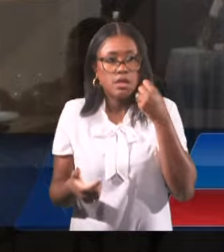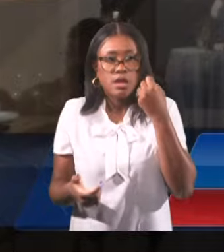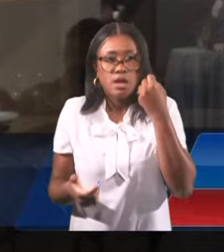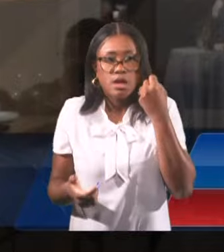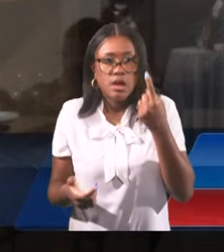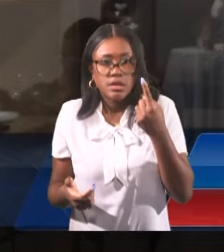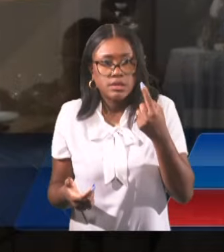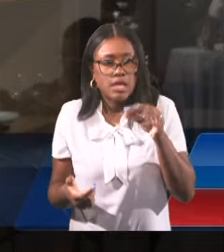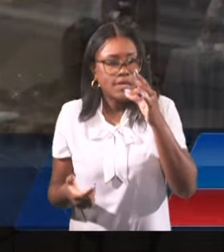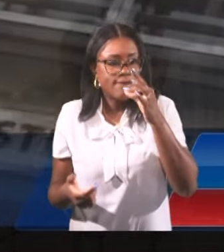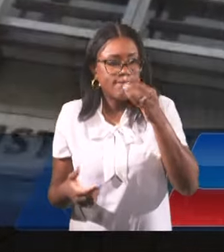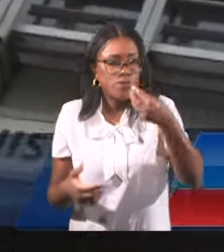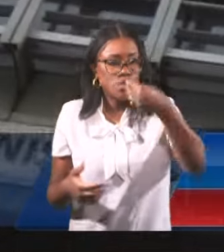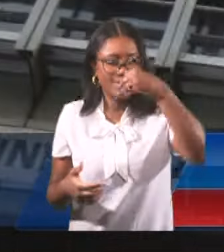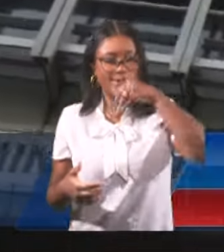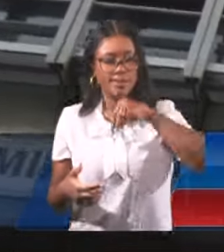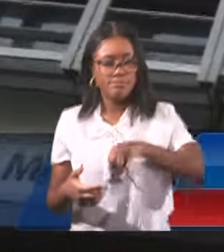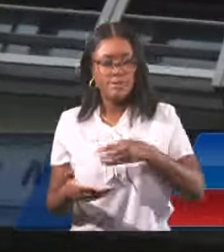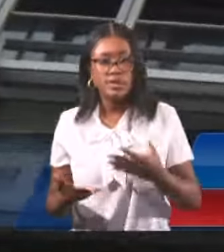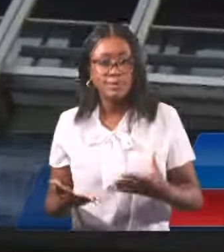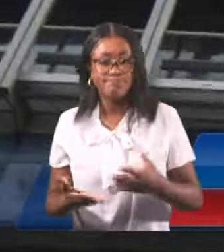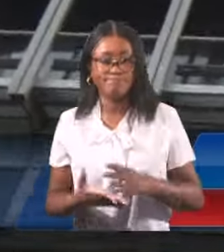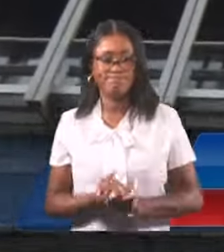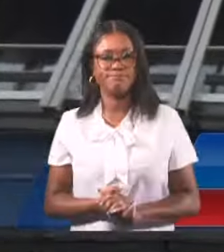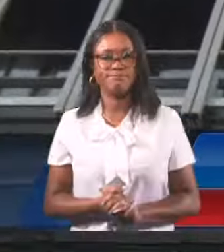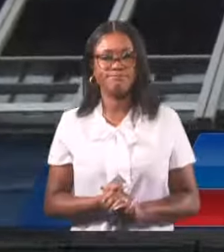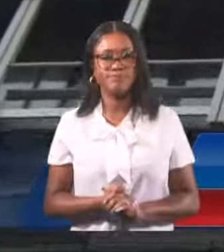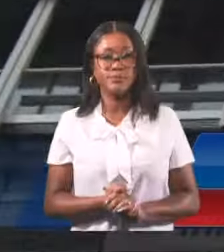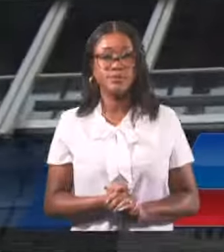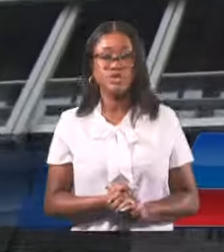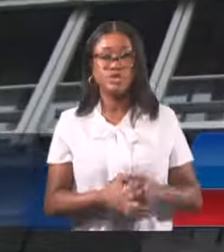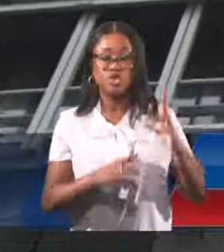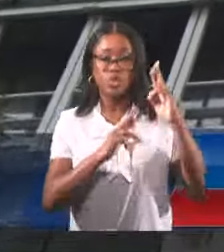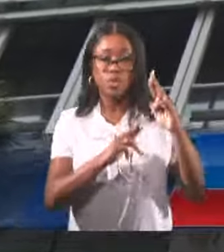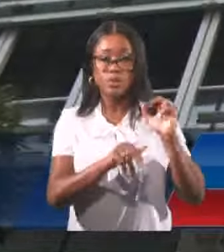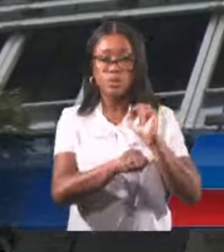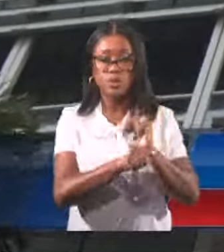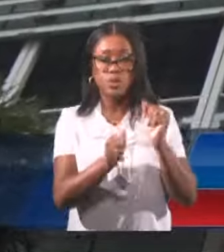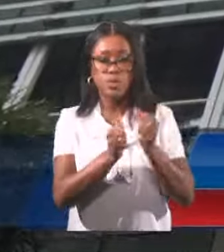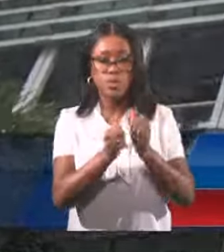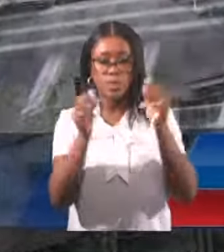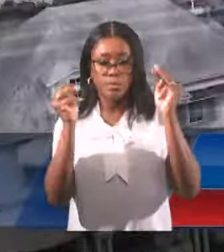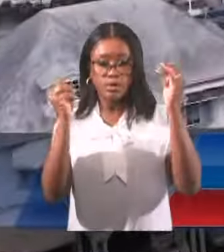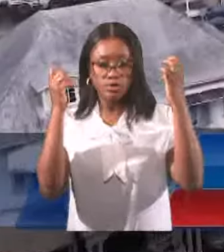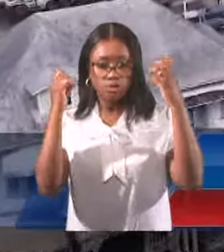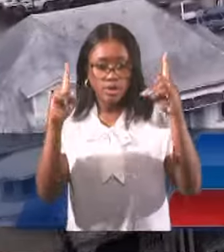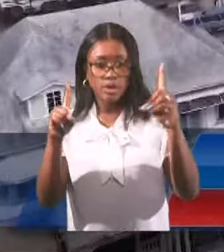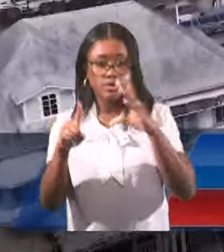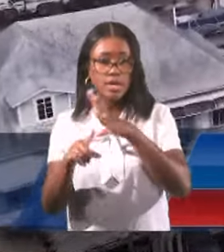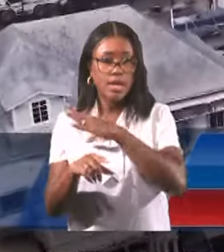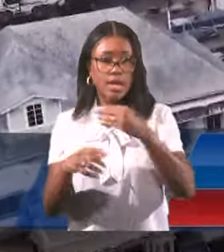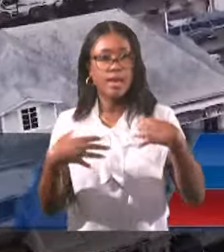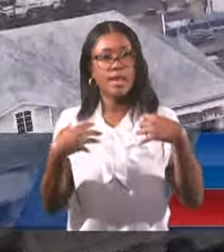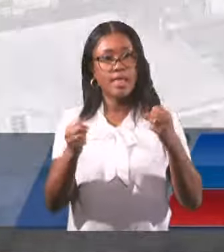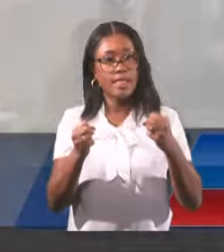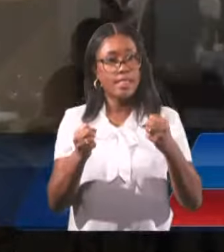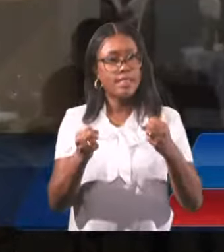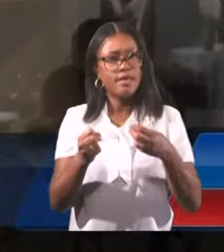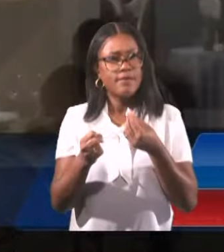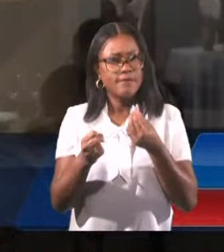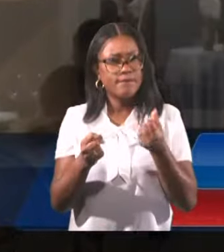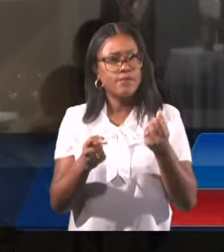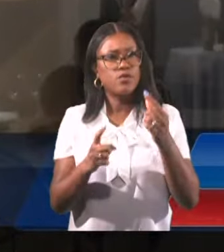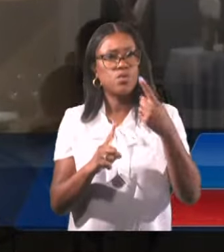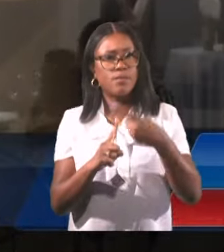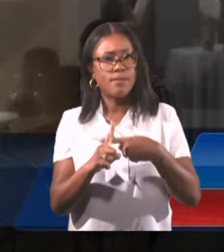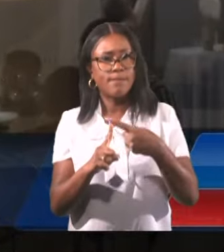food that's going into their bodies. And Ms. Avani Rojas is also hoping for collaboration with the Ministries of Education and Health in the coming months. There